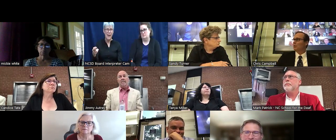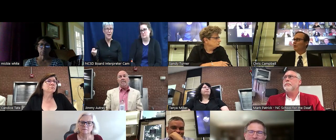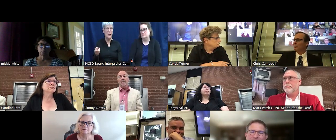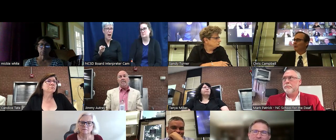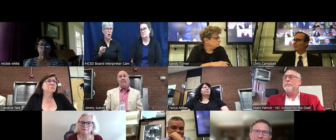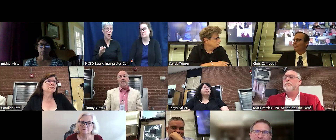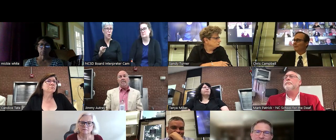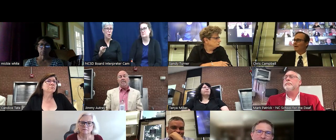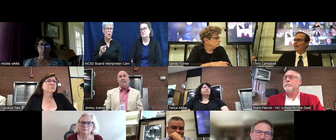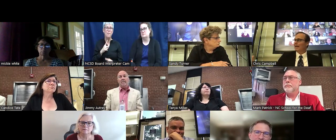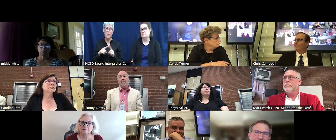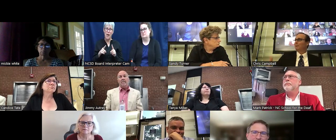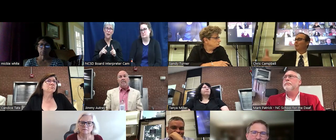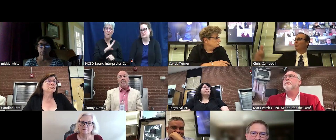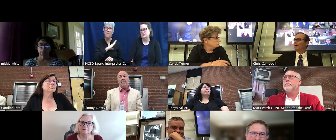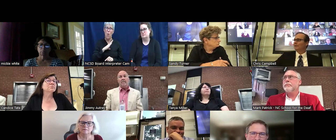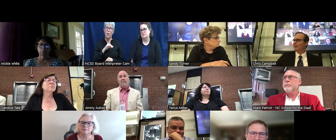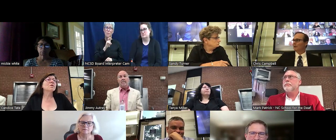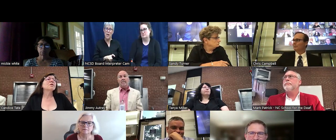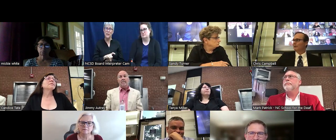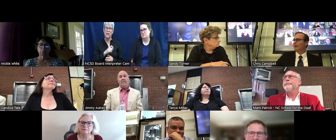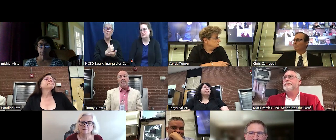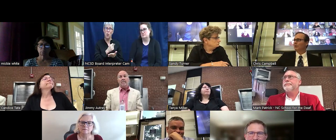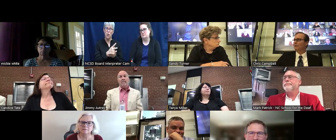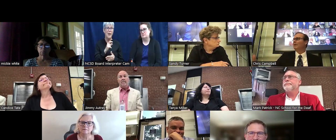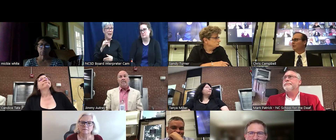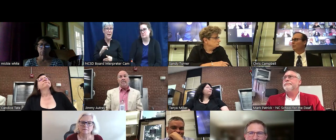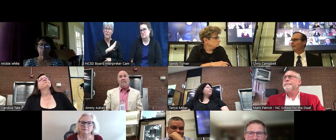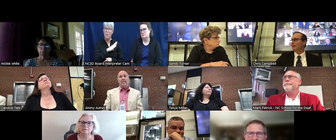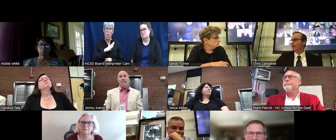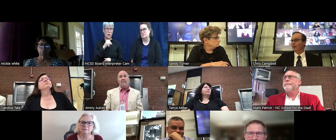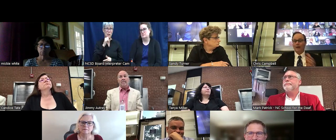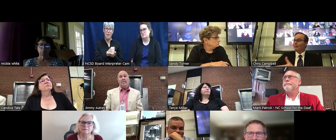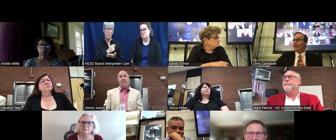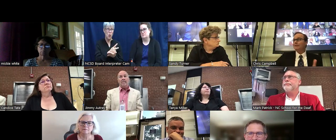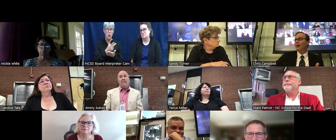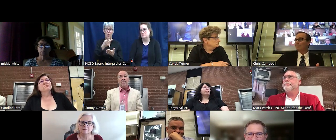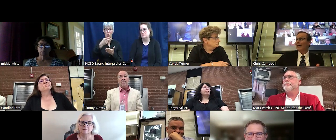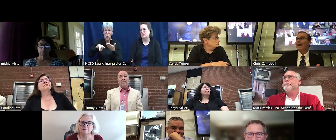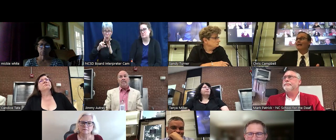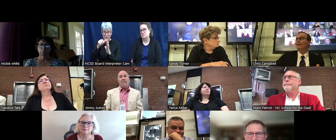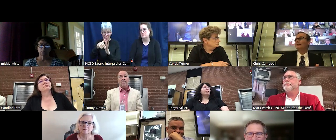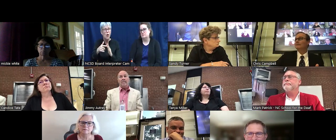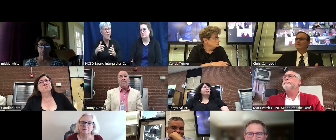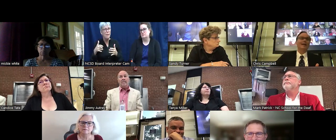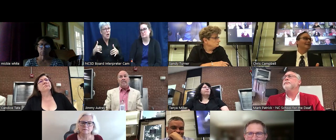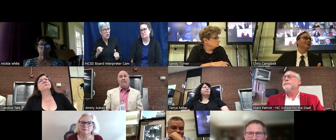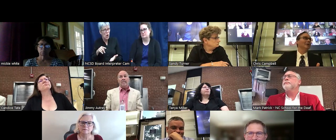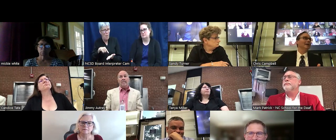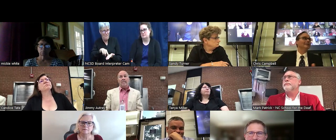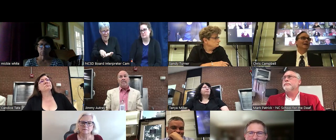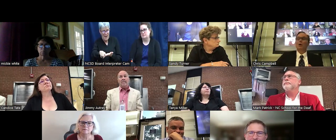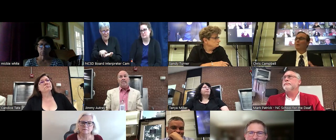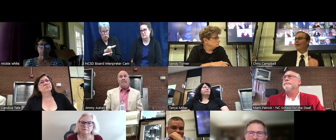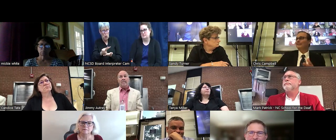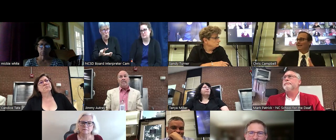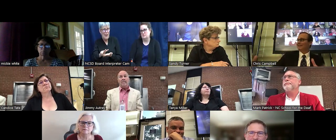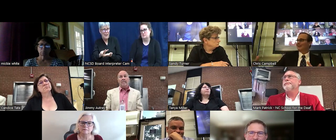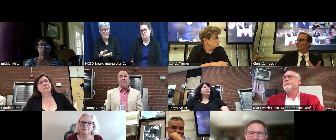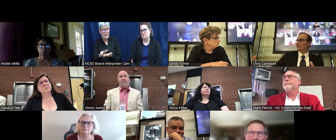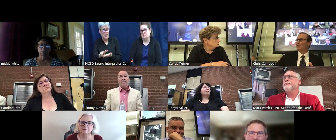to board approval. And if the board doesn't ultimately approve them 2 weeks later, they still get paid for that 2 weeks. Well,